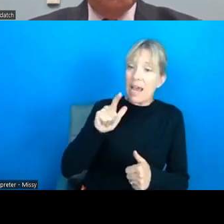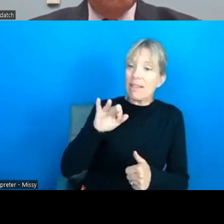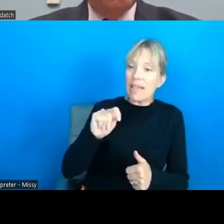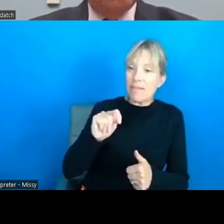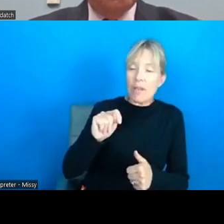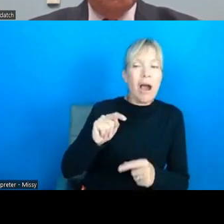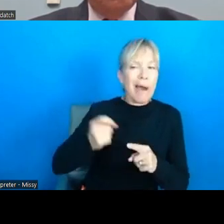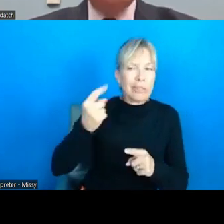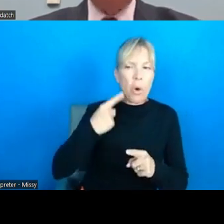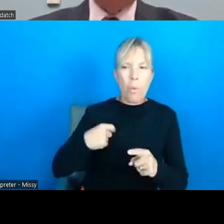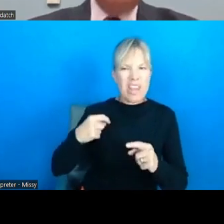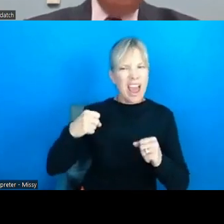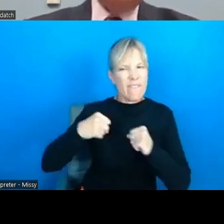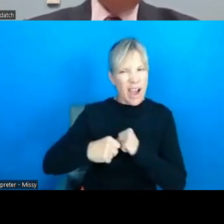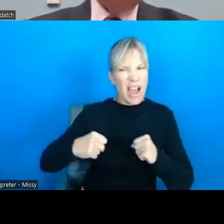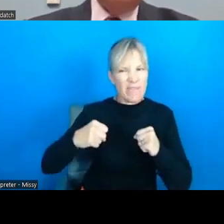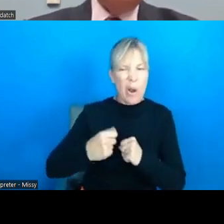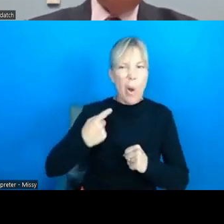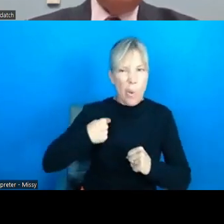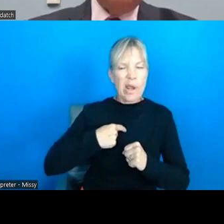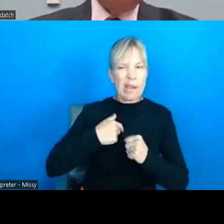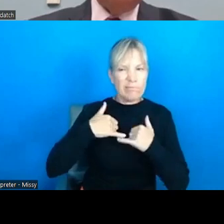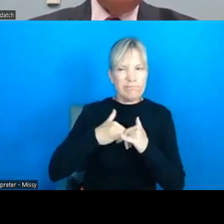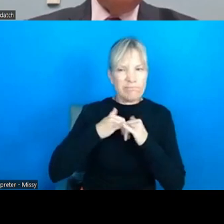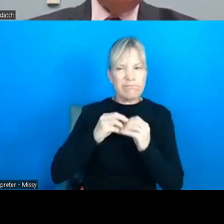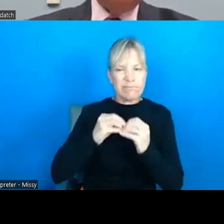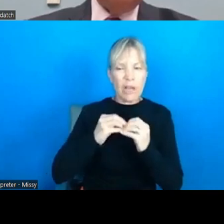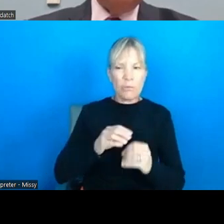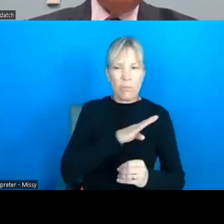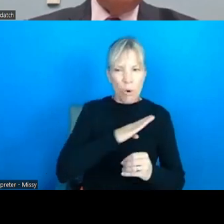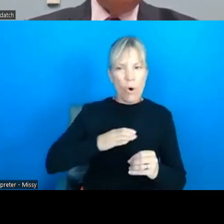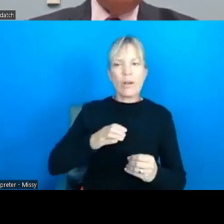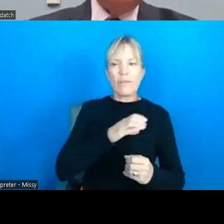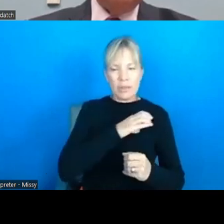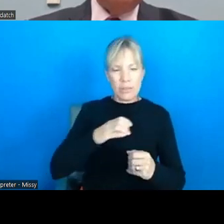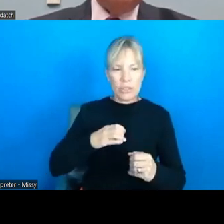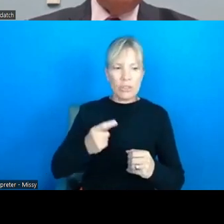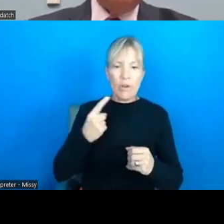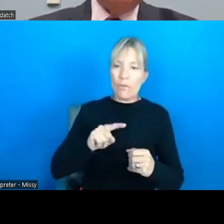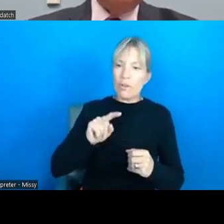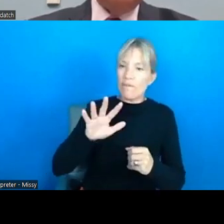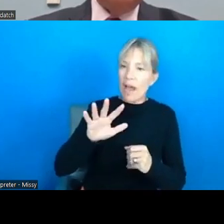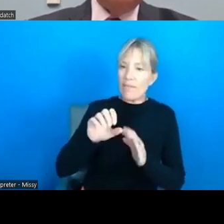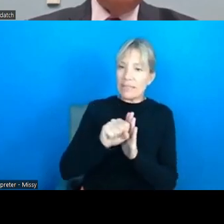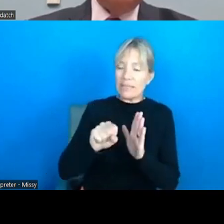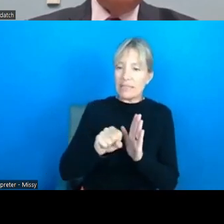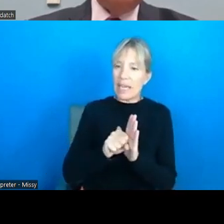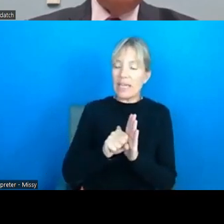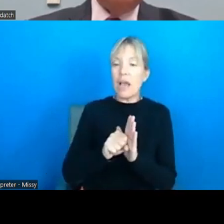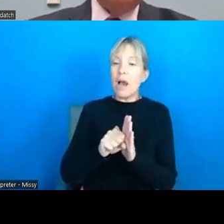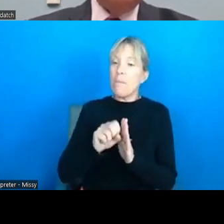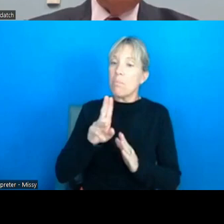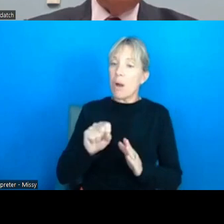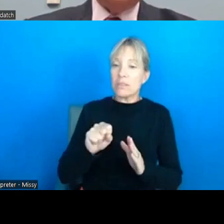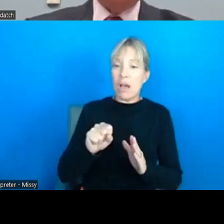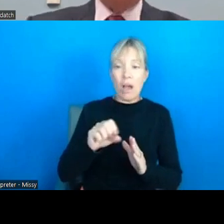fight. We went down to a meeting of the Board of Commissioners for the Bi-State Bus Company, and we packed it. You couldn't get in